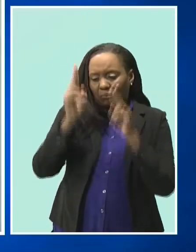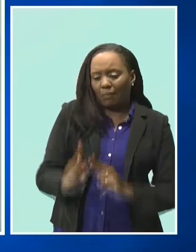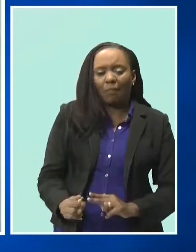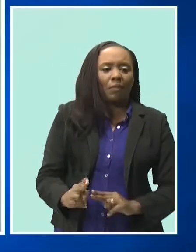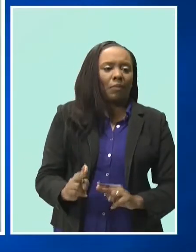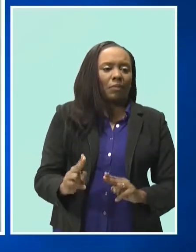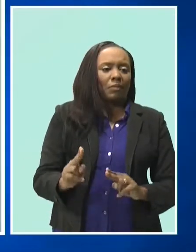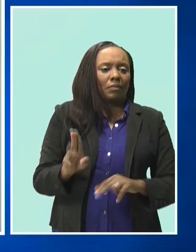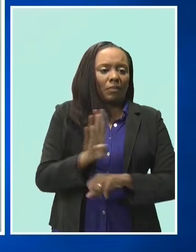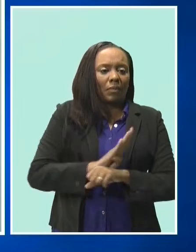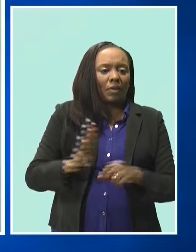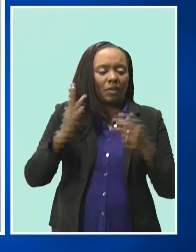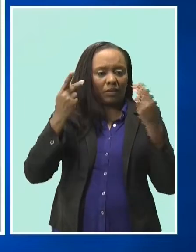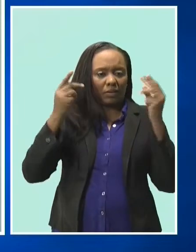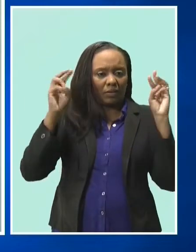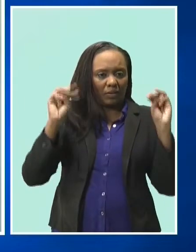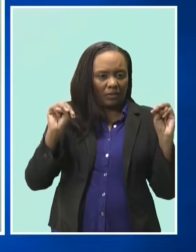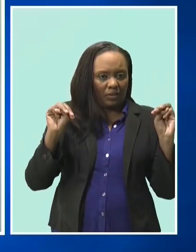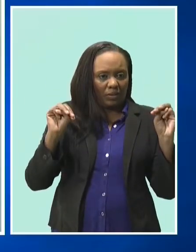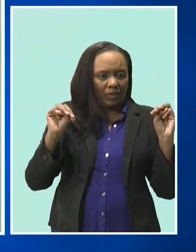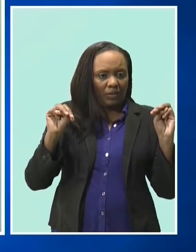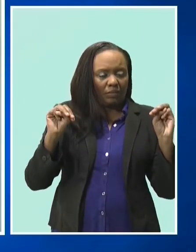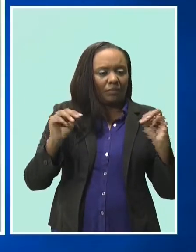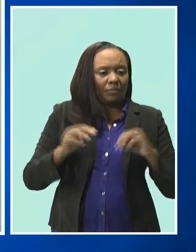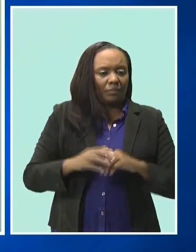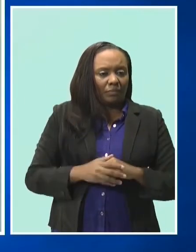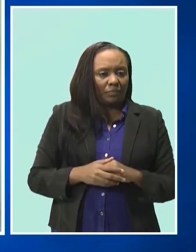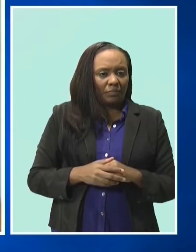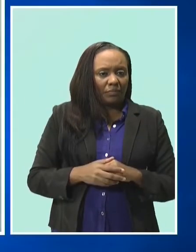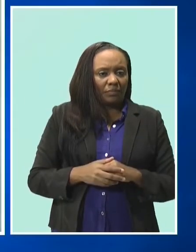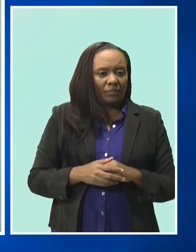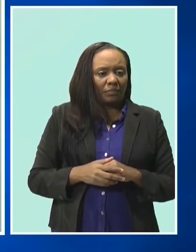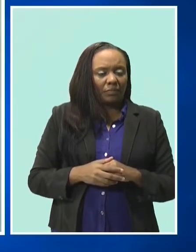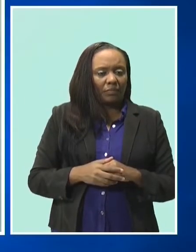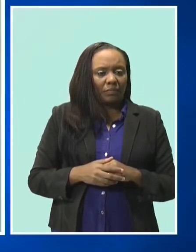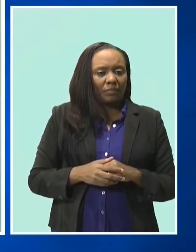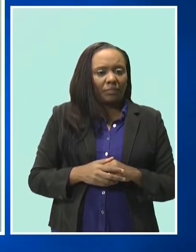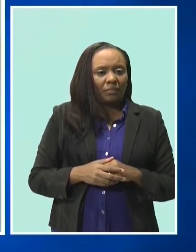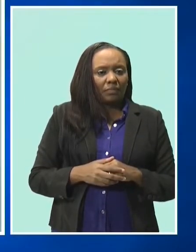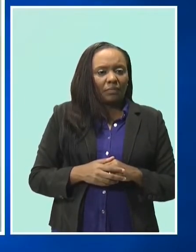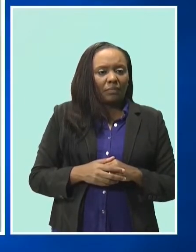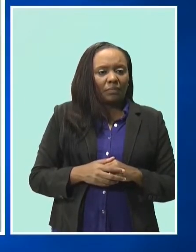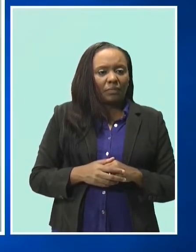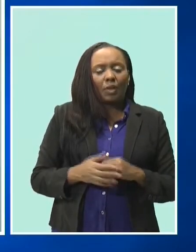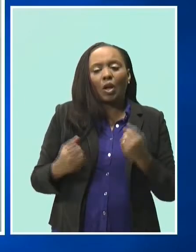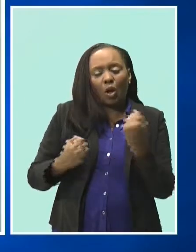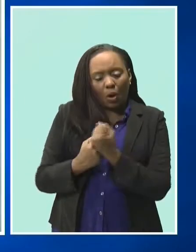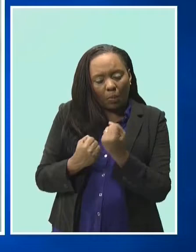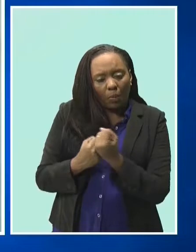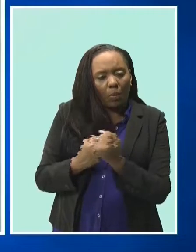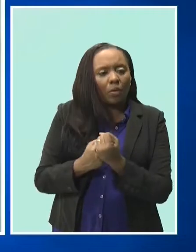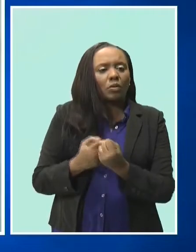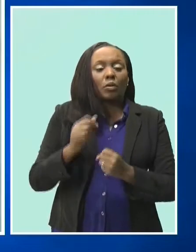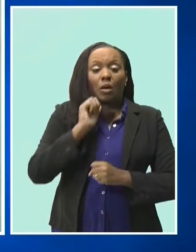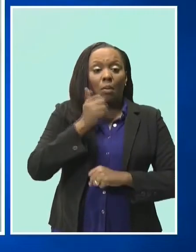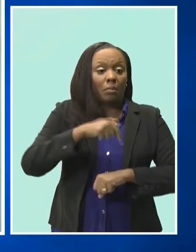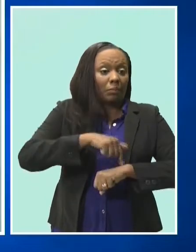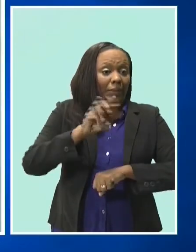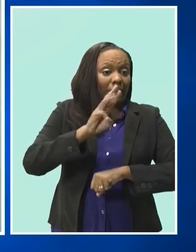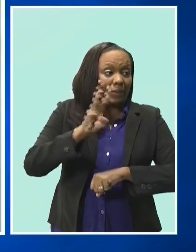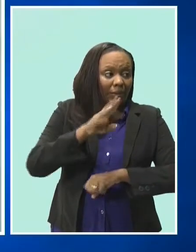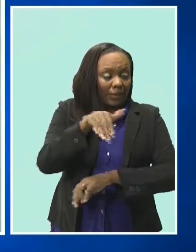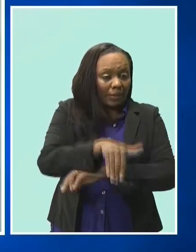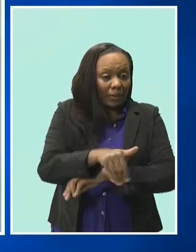Honorable Mayor Motley, especially to give support, and that's what we're coming out tomorrow at 6 o'clock to do, to give